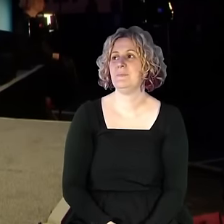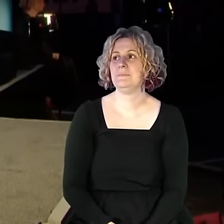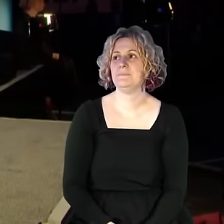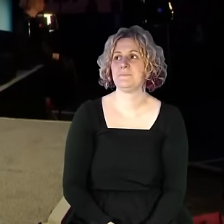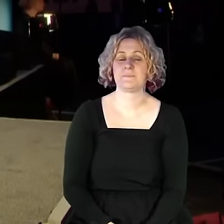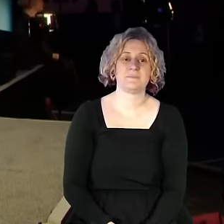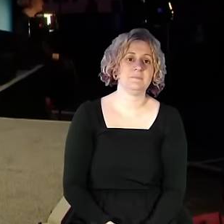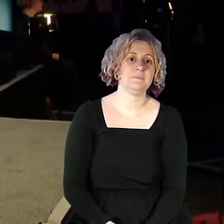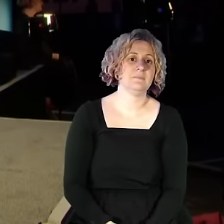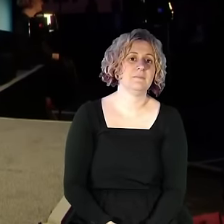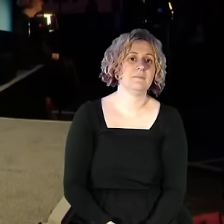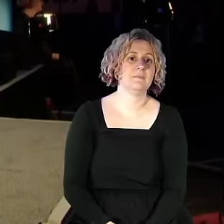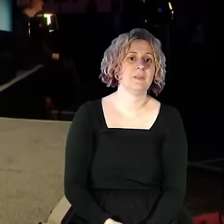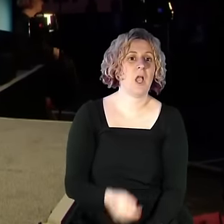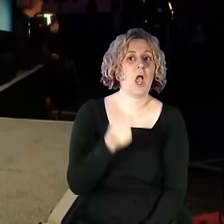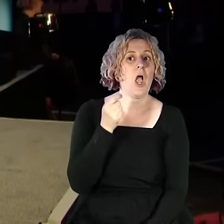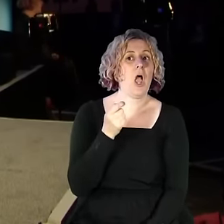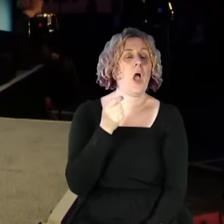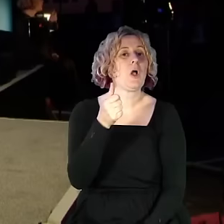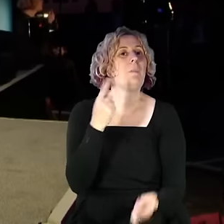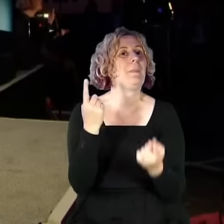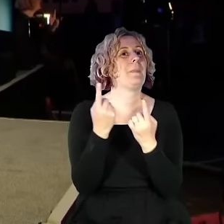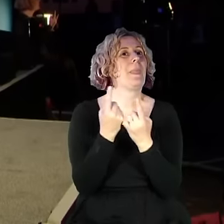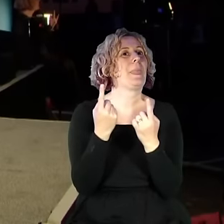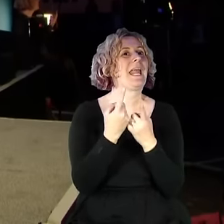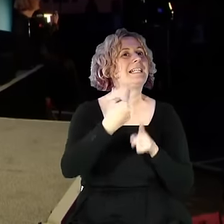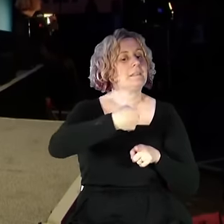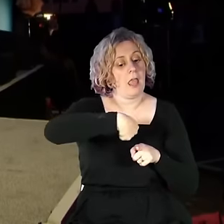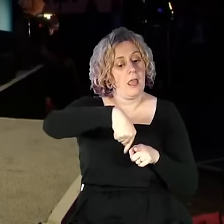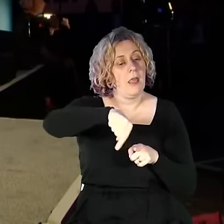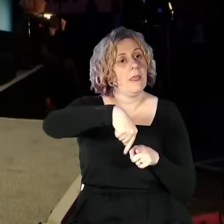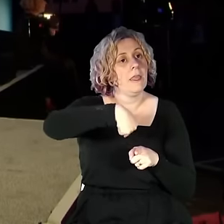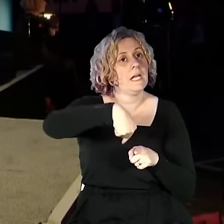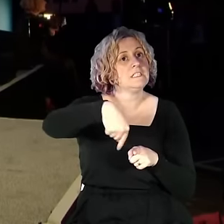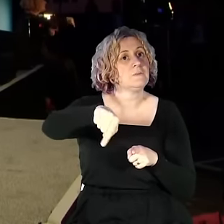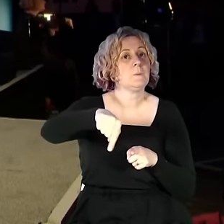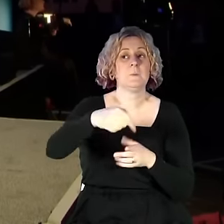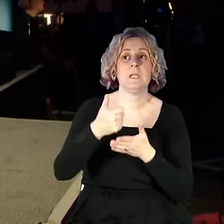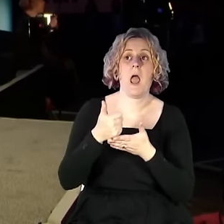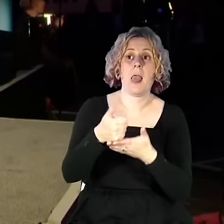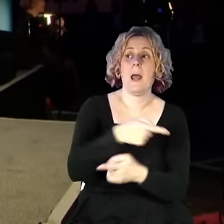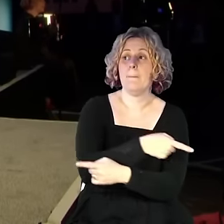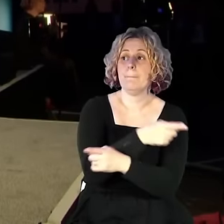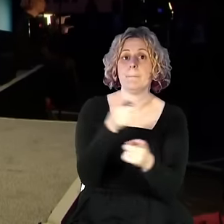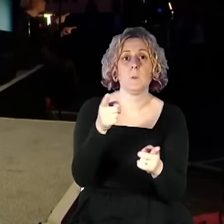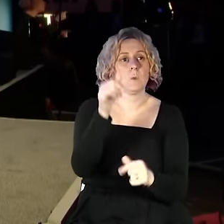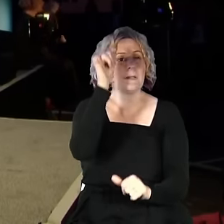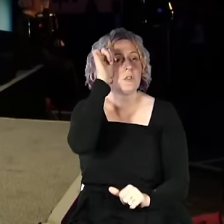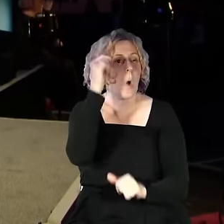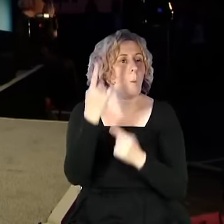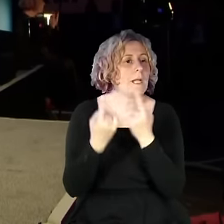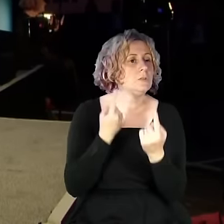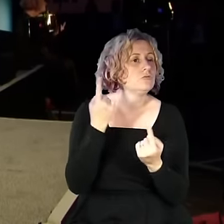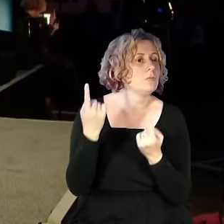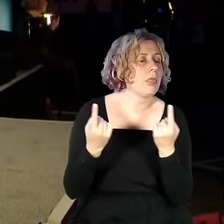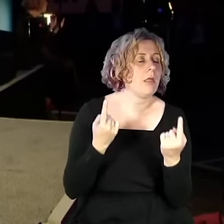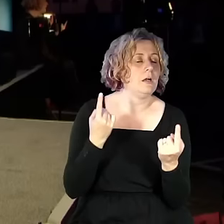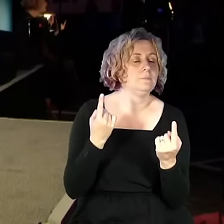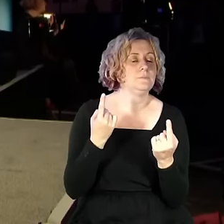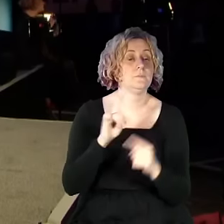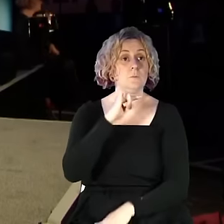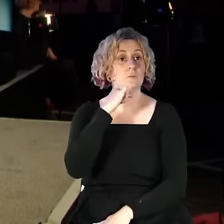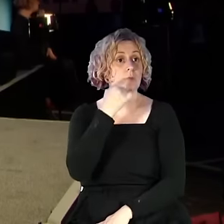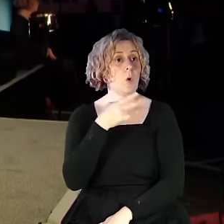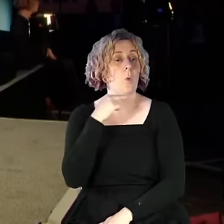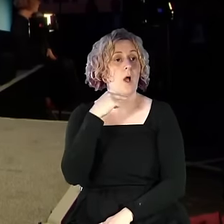Well, there are a couple of events this week to help you to get to know the convention and to get to know one another. Tomorrow